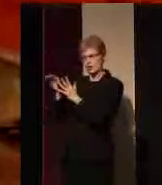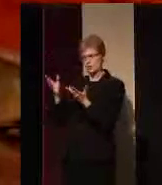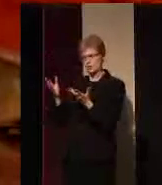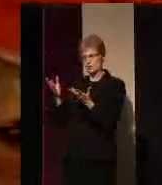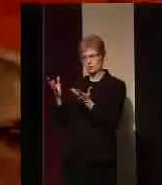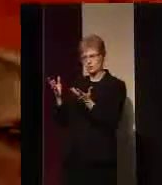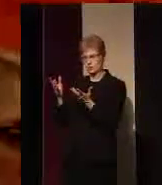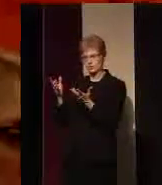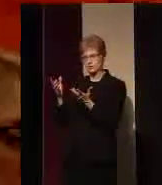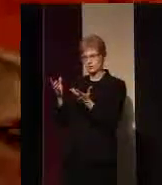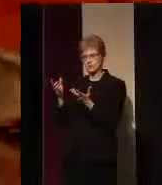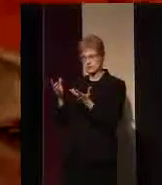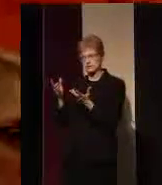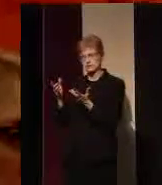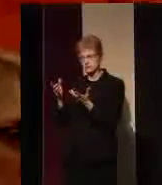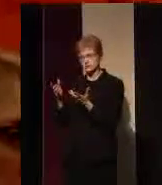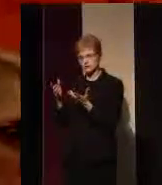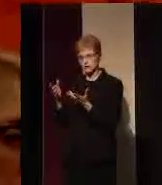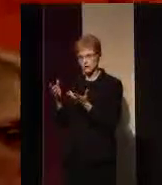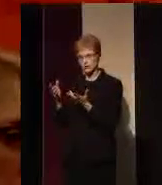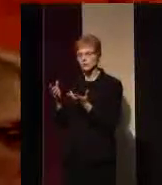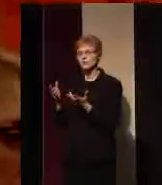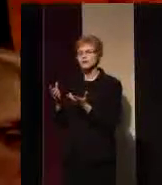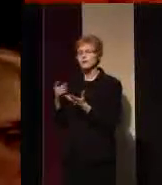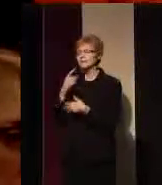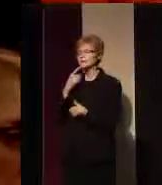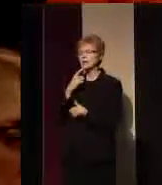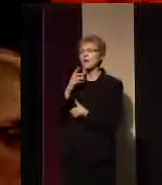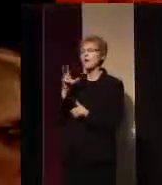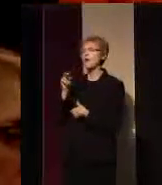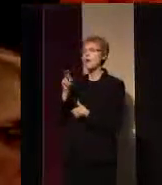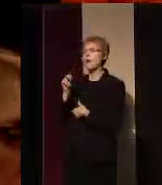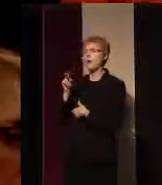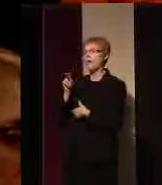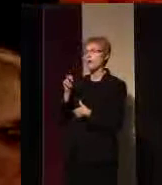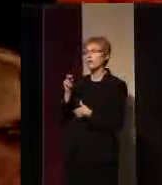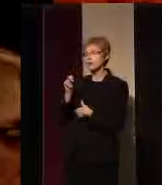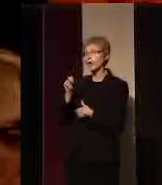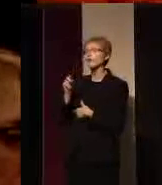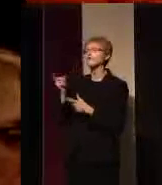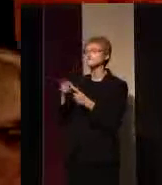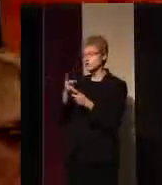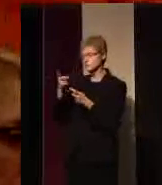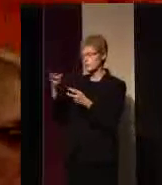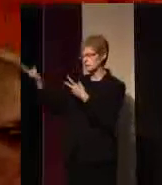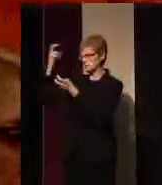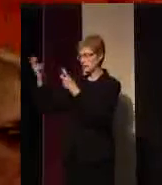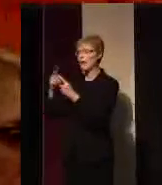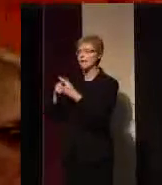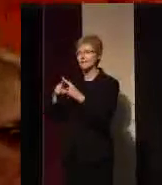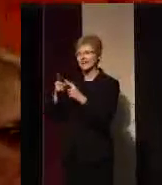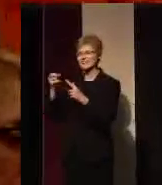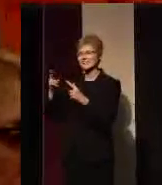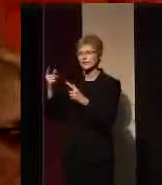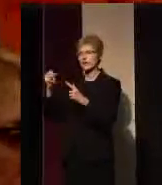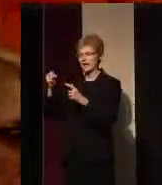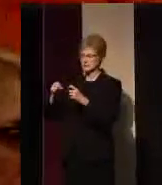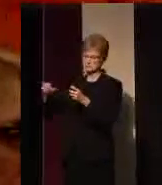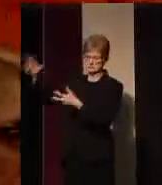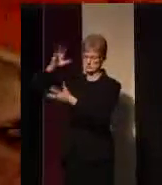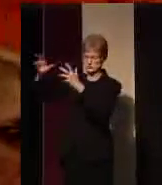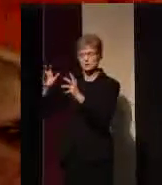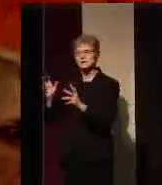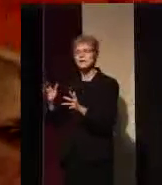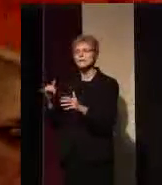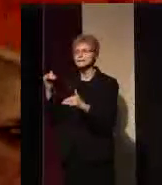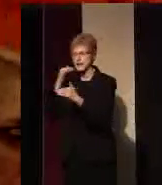after the looting. That is a lie. And St. Louis County did not get their Bearcat armored vehicles